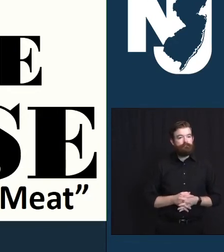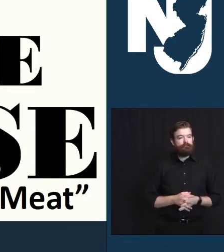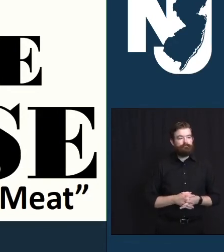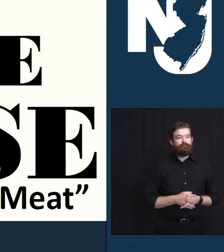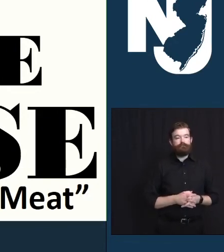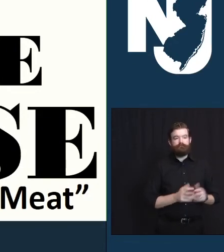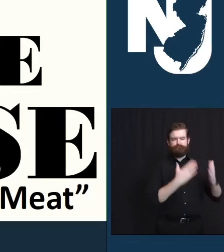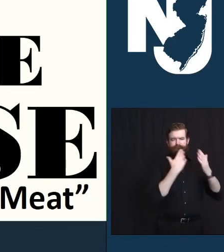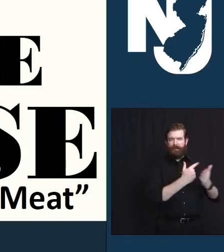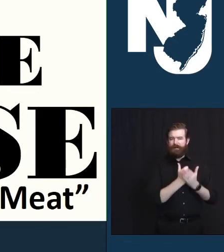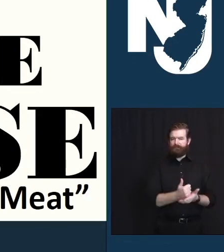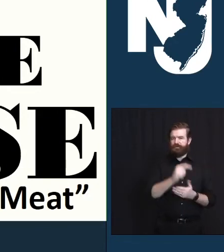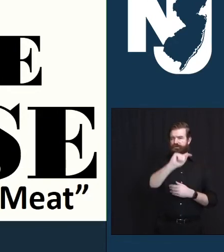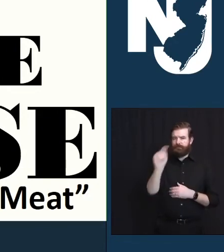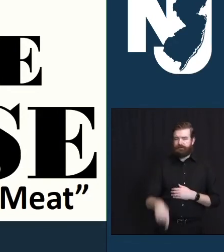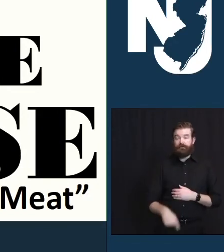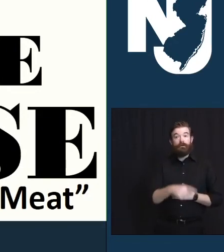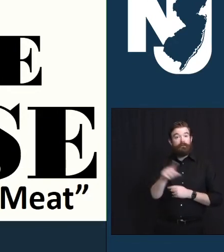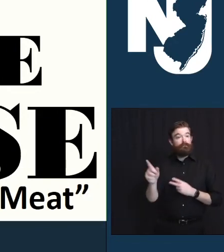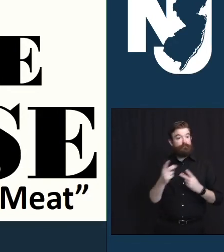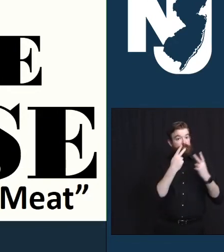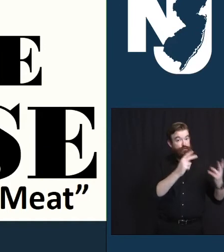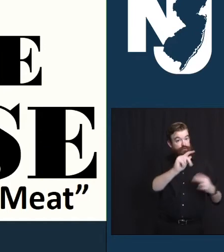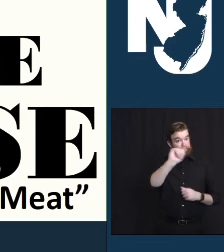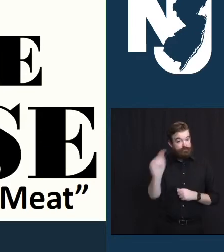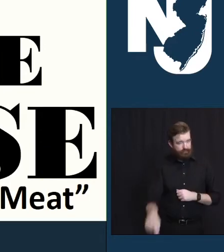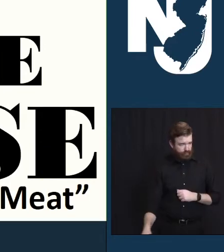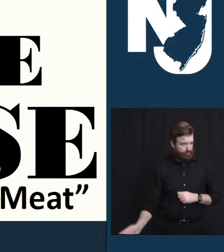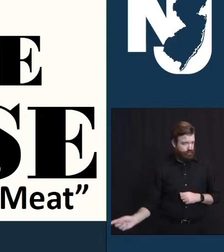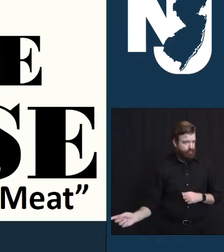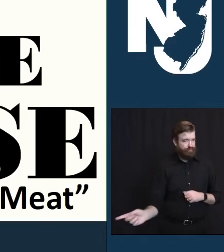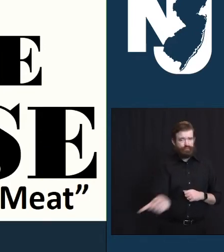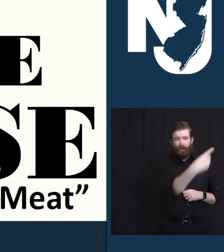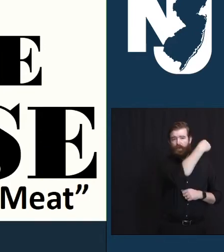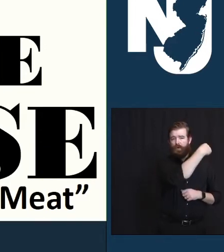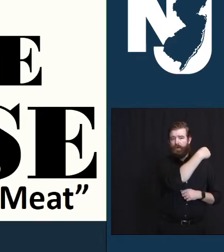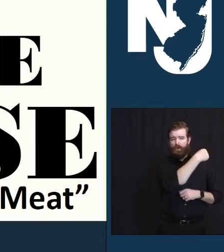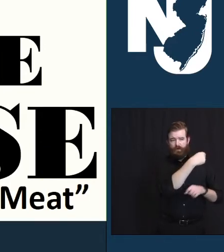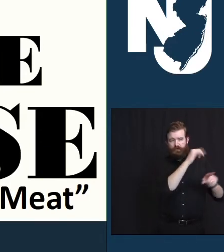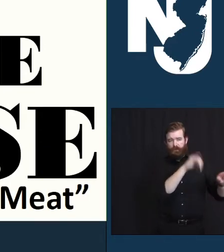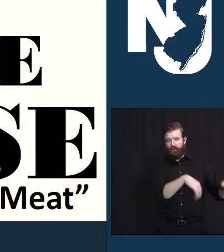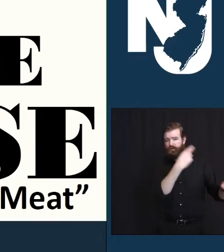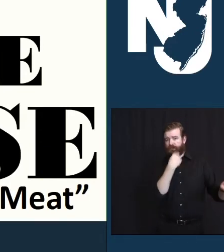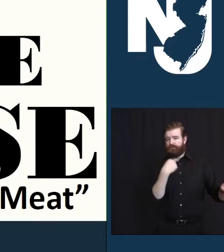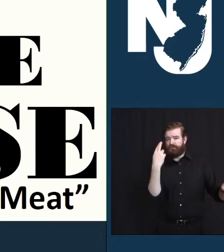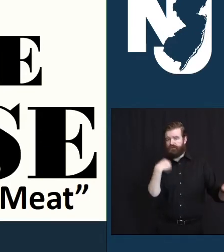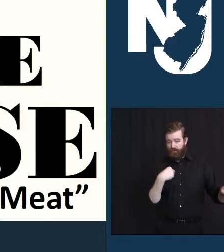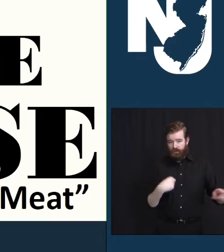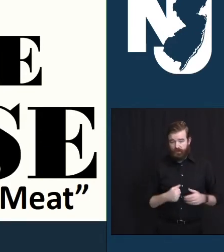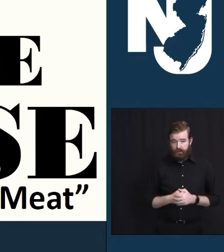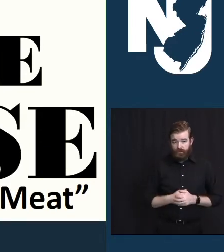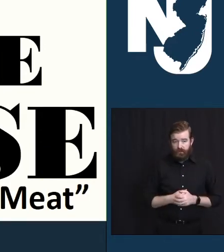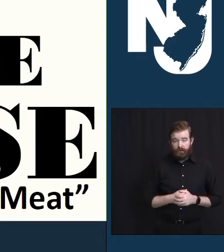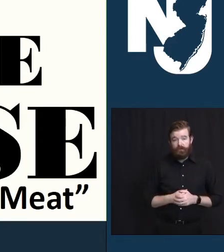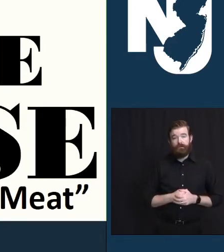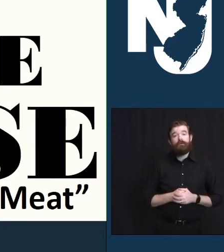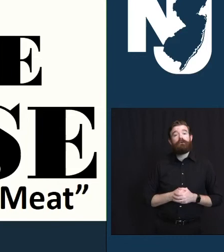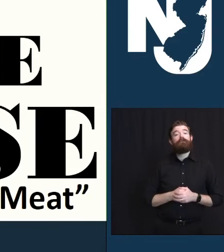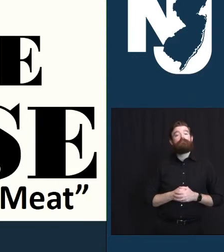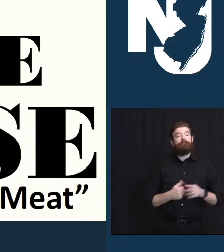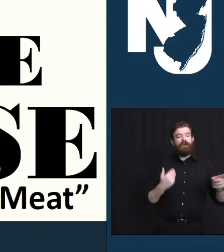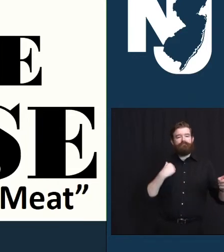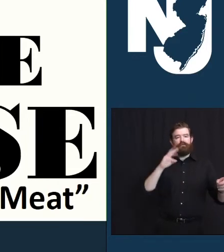Trenton, as we are right now, I encourage you to stop by. His website is 1911barbecue.com, 1911barbecue.com.